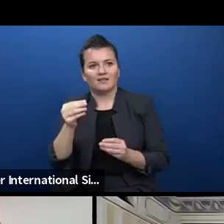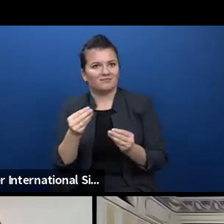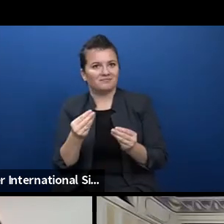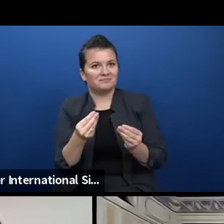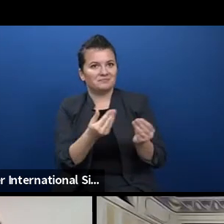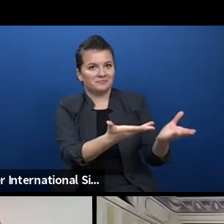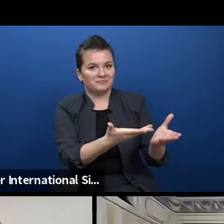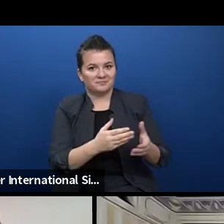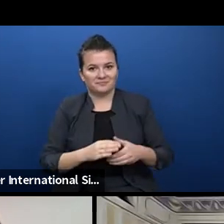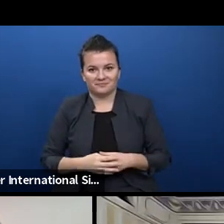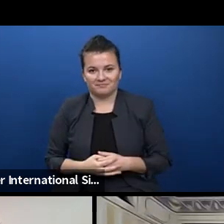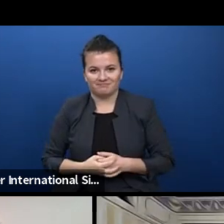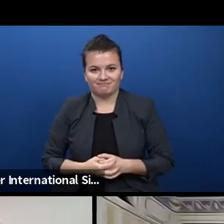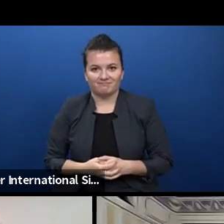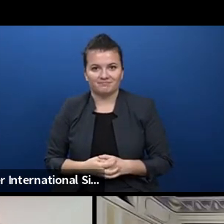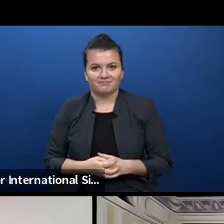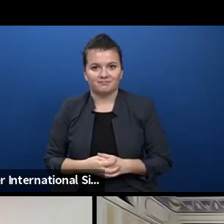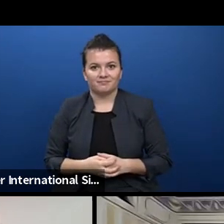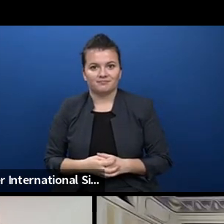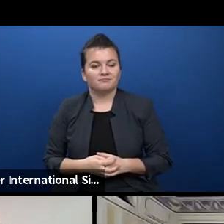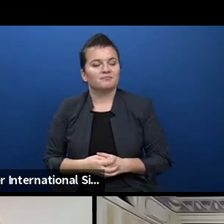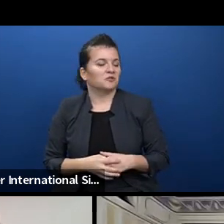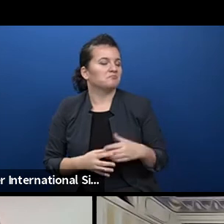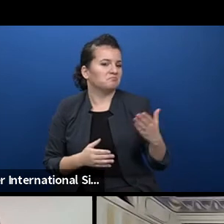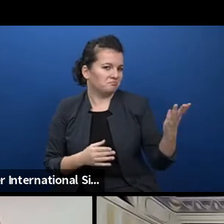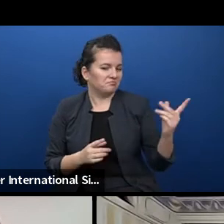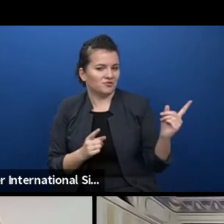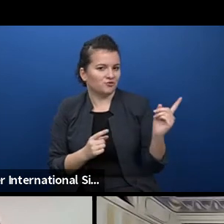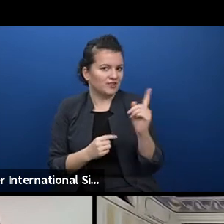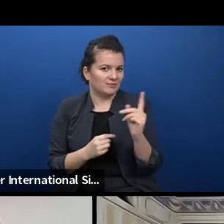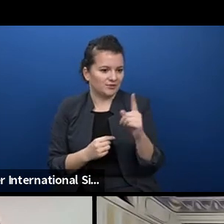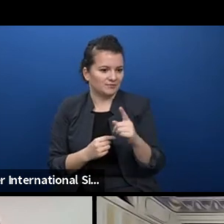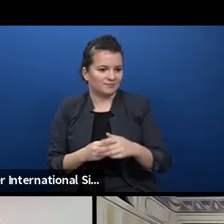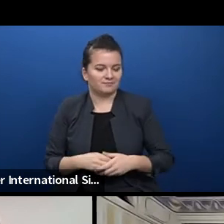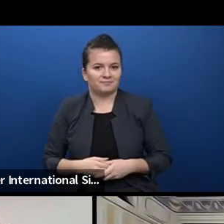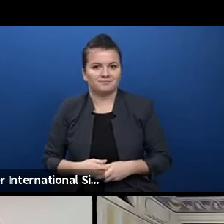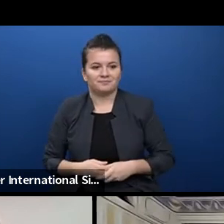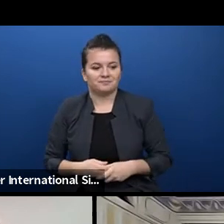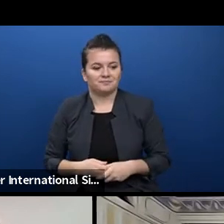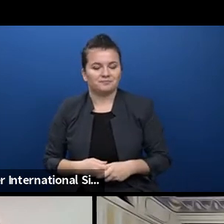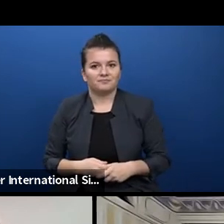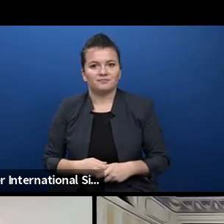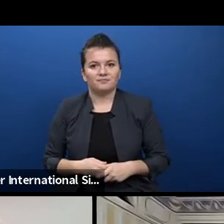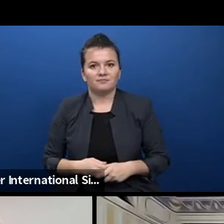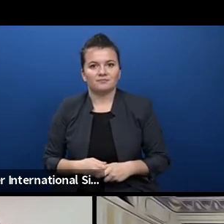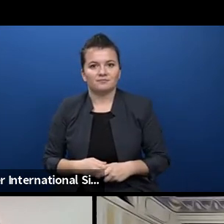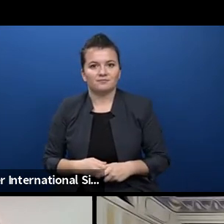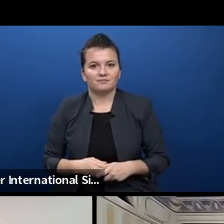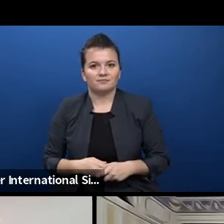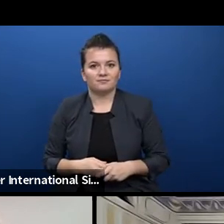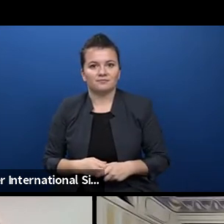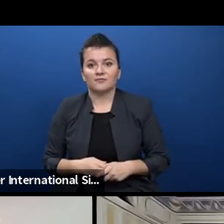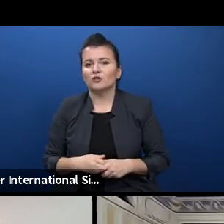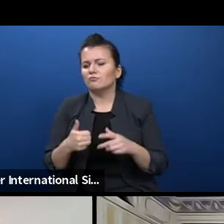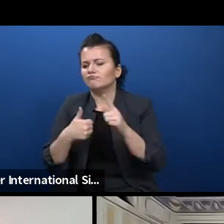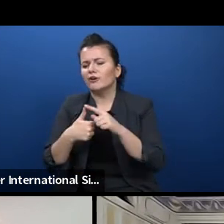and you can answer them, of course. So first of all, one of the questions